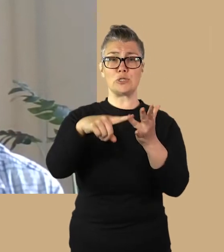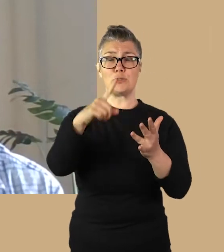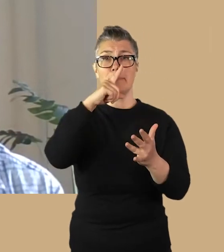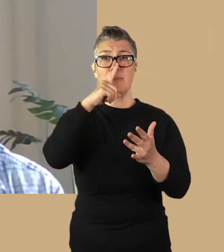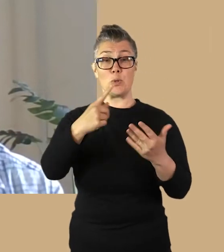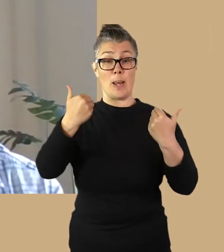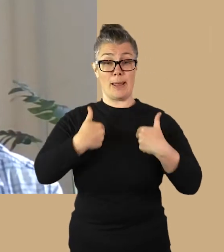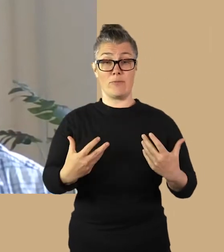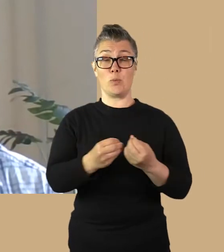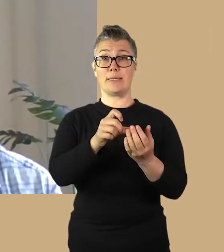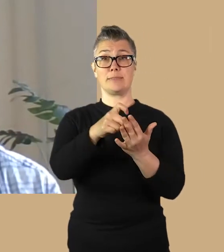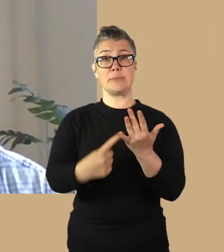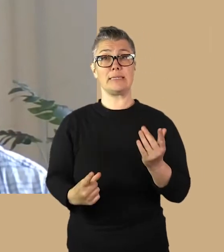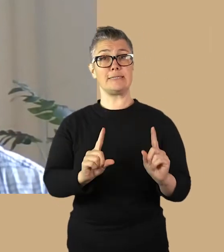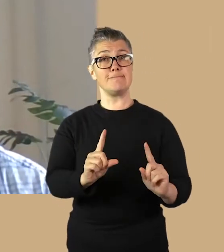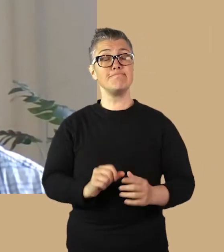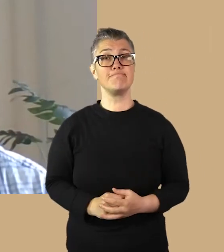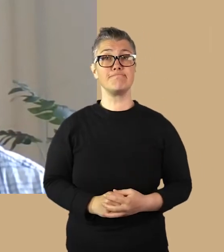to people living with disability?